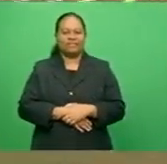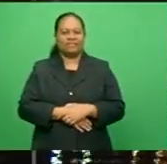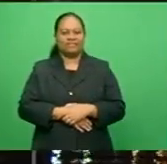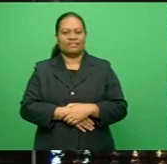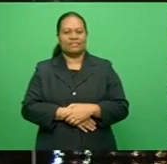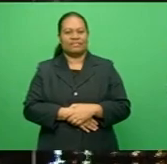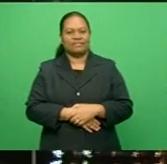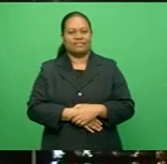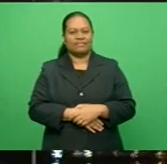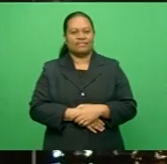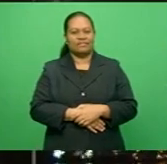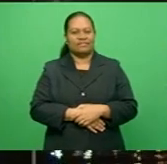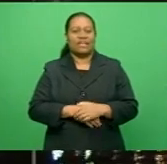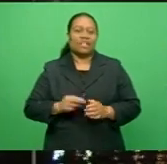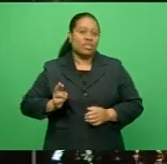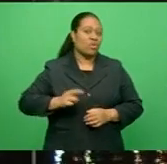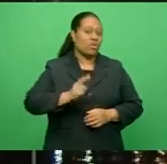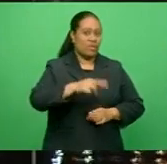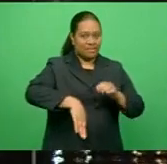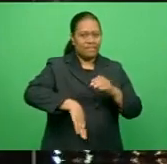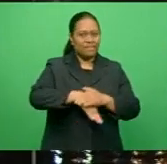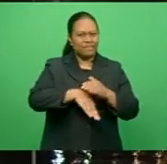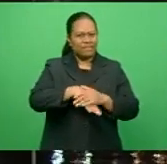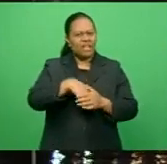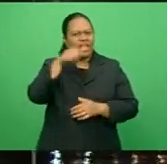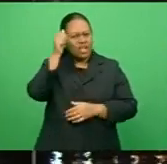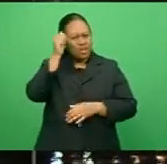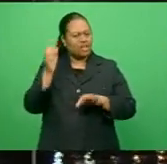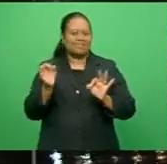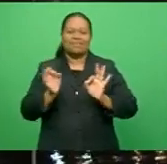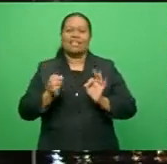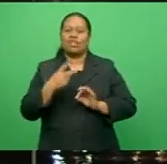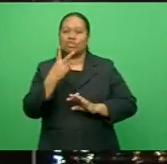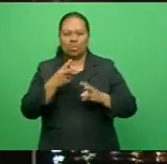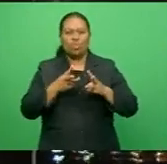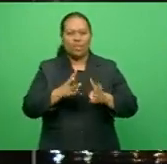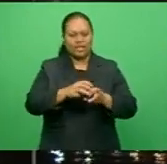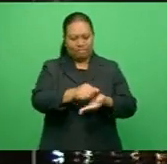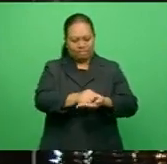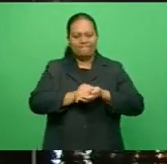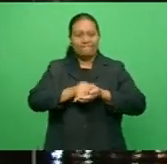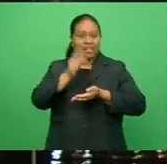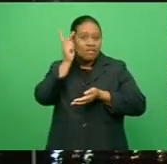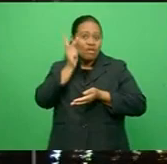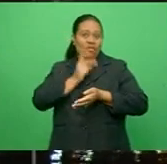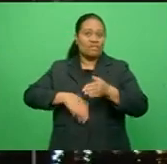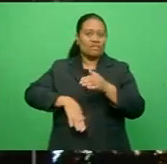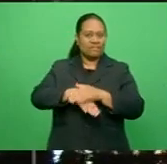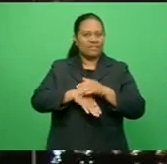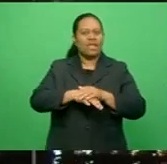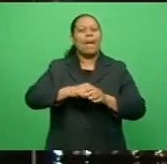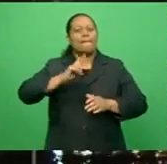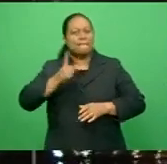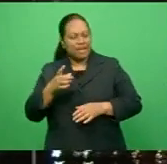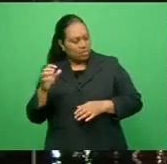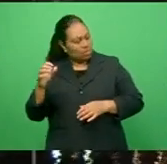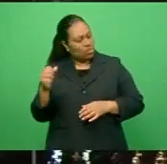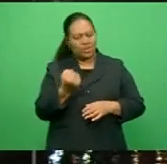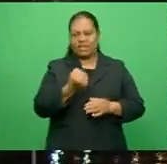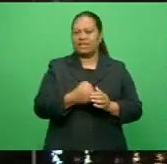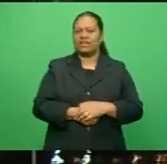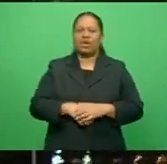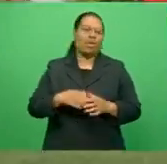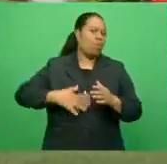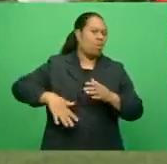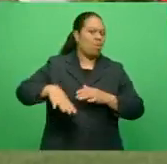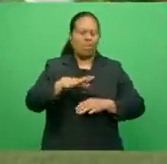Sports. The Rebel football side knows there are no two ways in claiming the Vodafone Premier League title but to win all their remaining